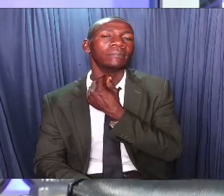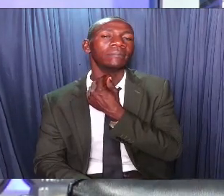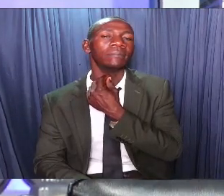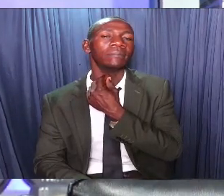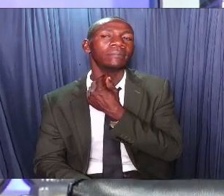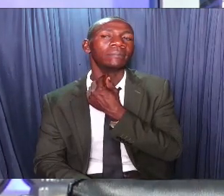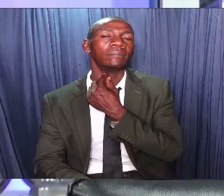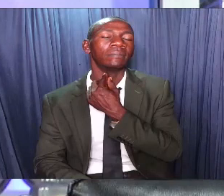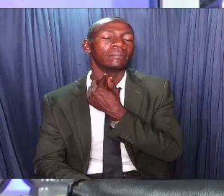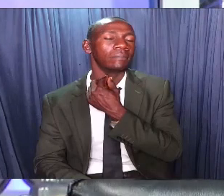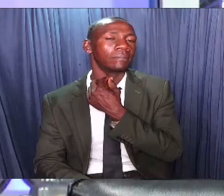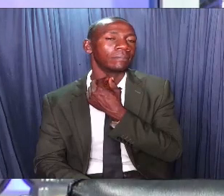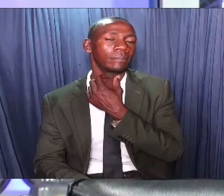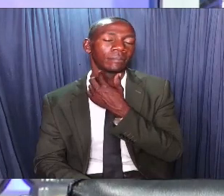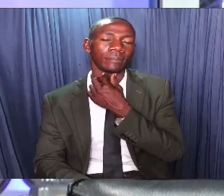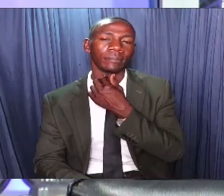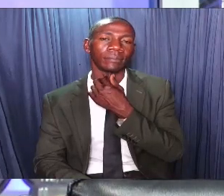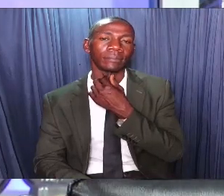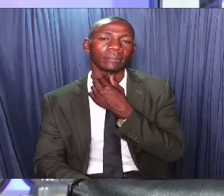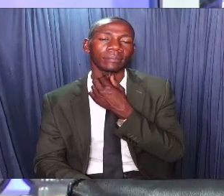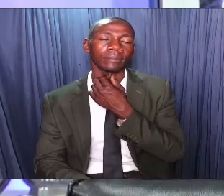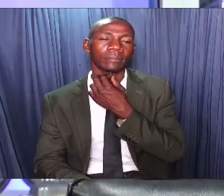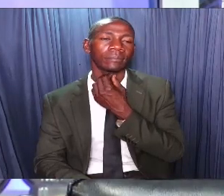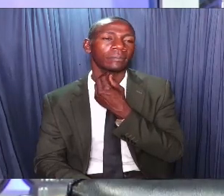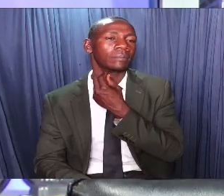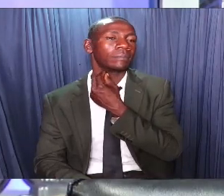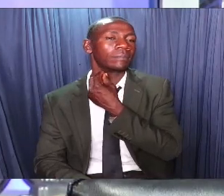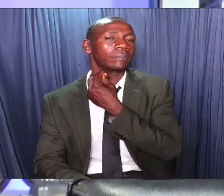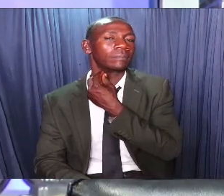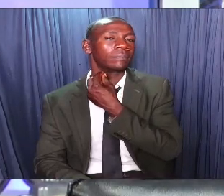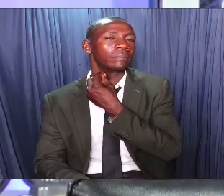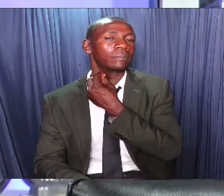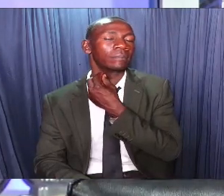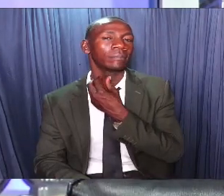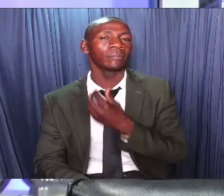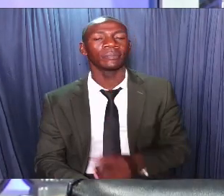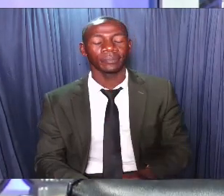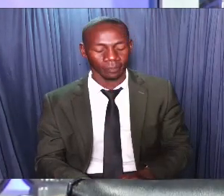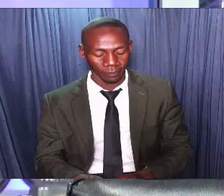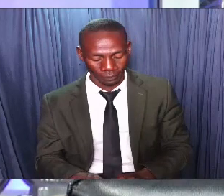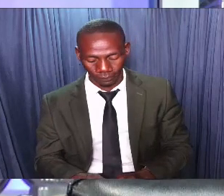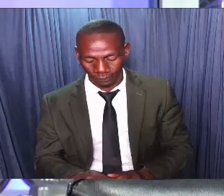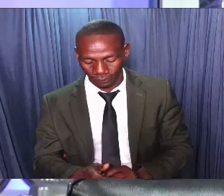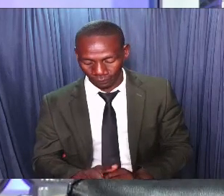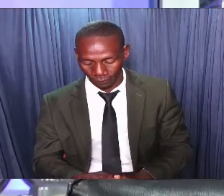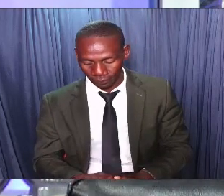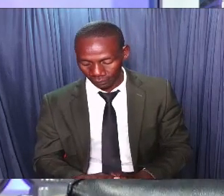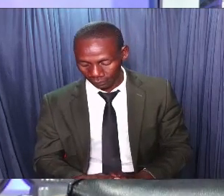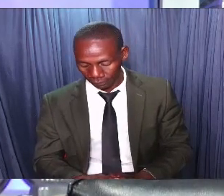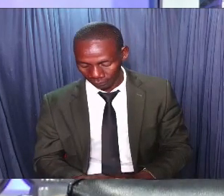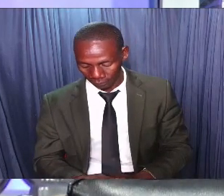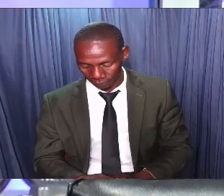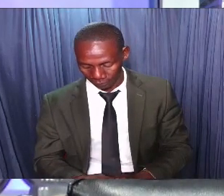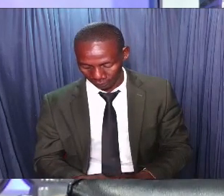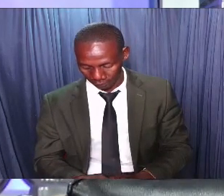said Jesus unto him, except ye see signs and wonders, ye will not believe. The nobleman saith unto him,